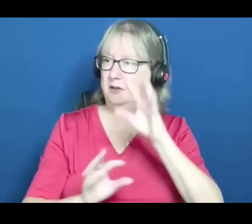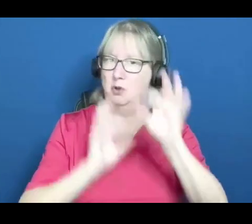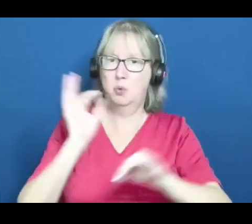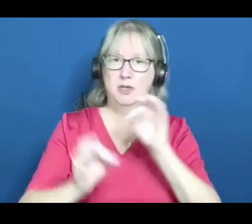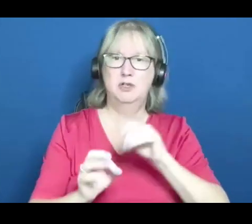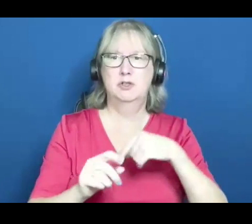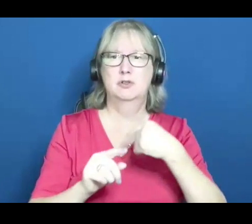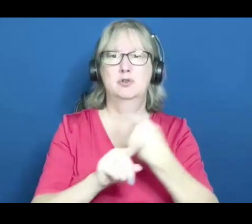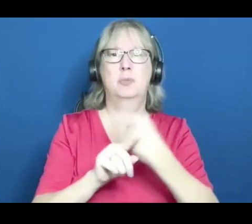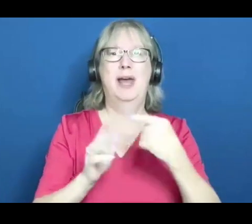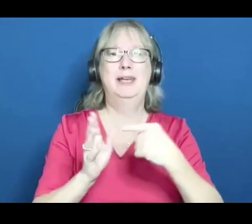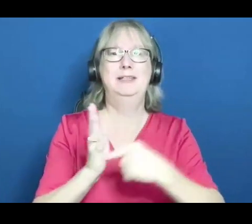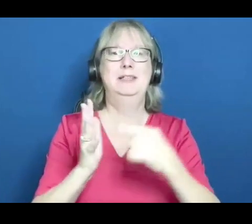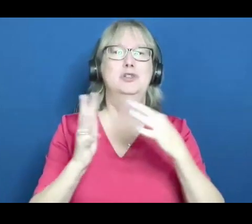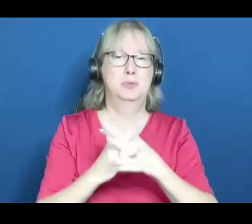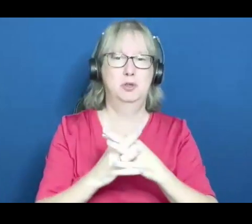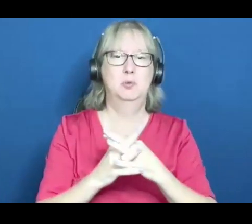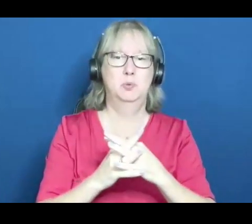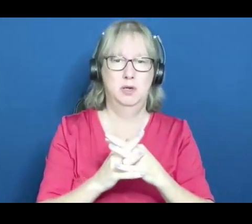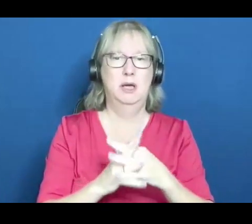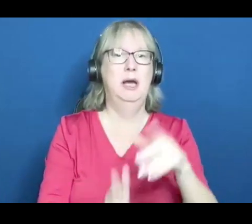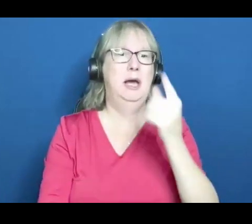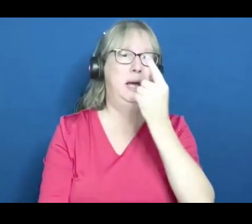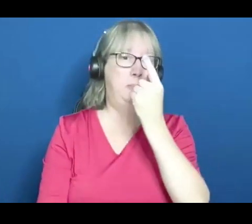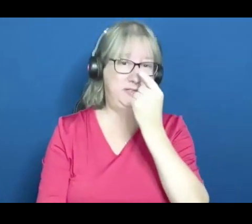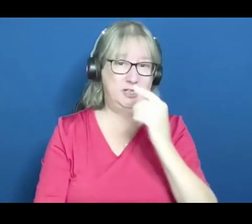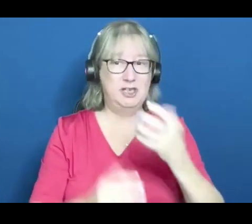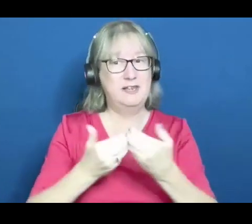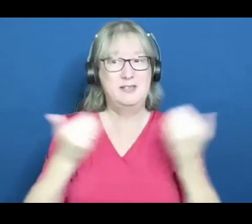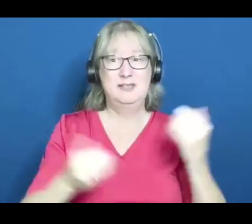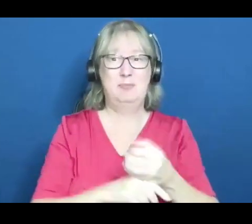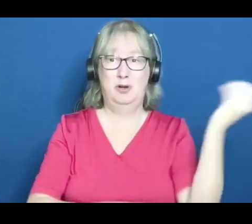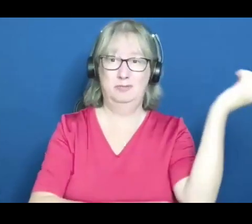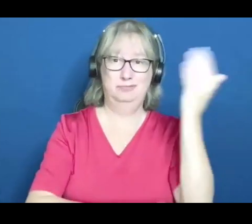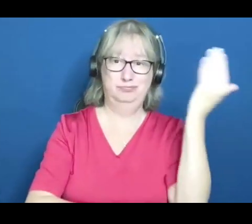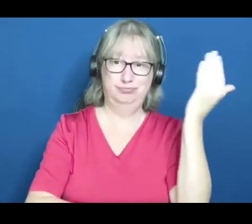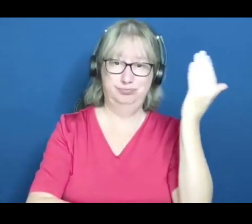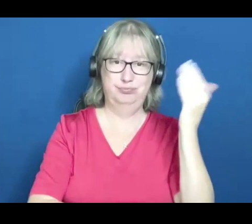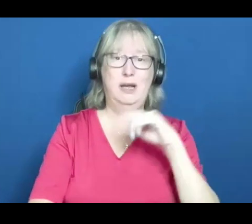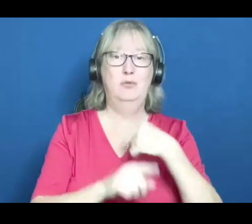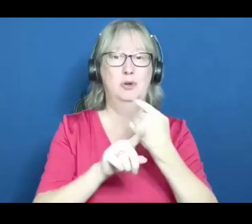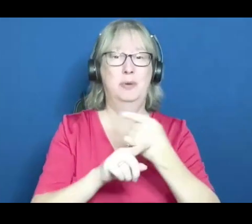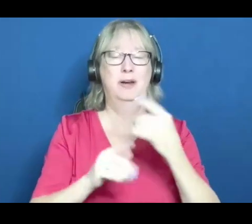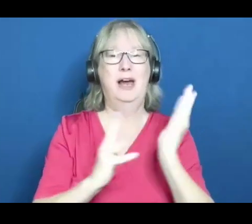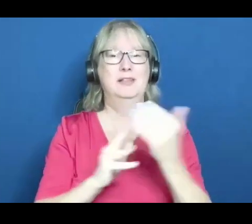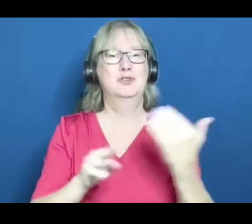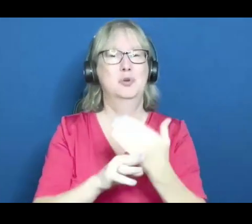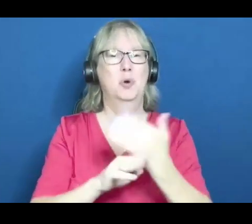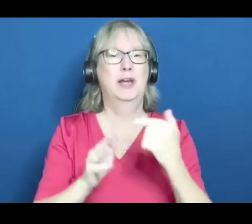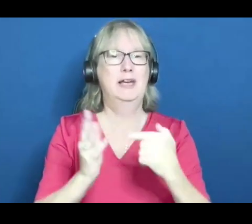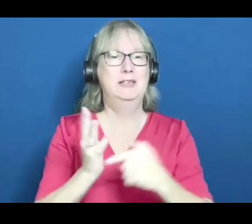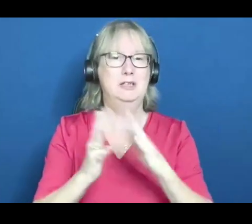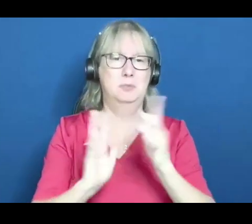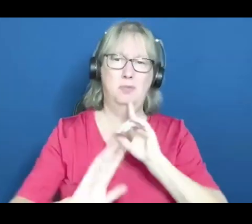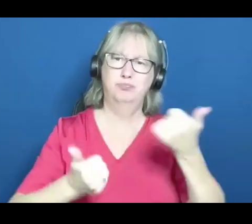access to work, and I know this is potentially probably a webinar within itself in terms of access to work, and fantastic scheme